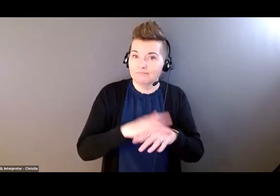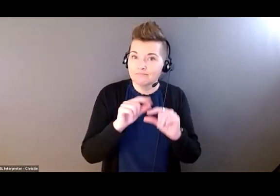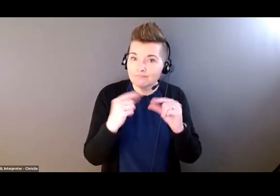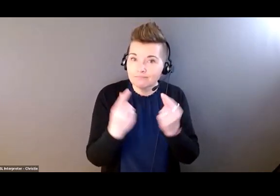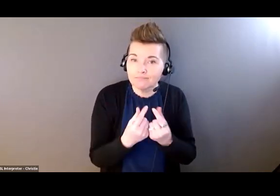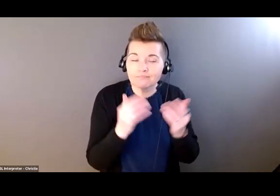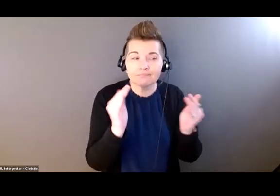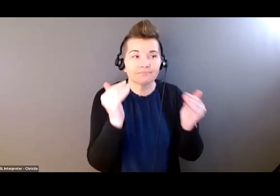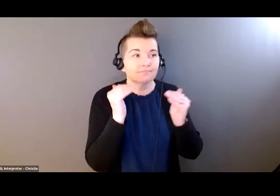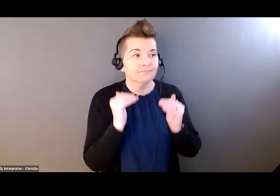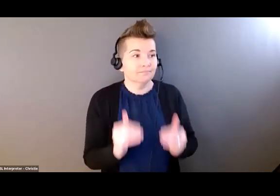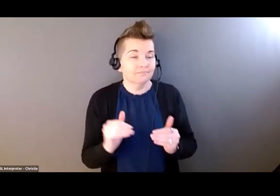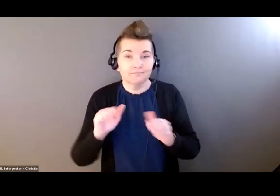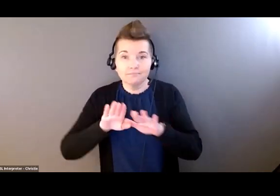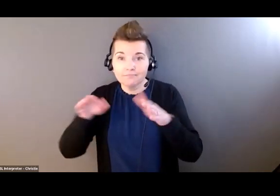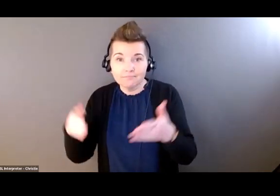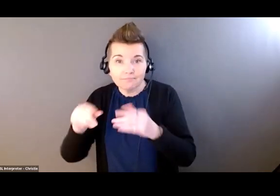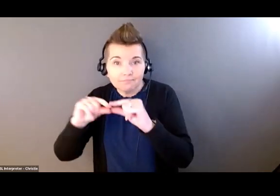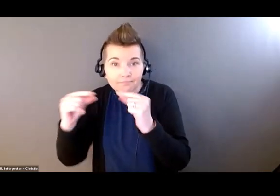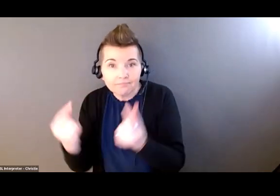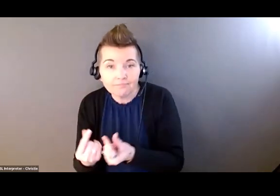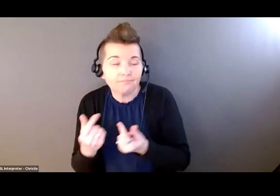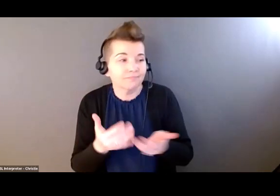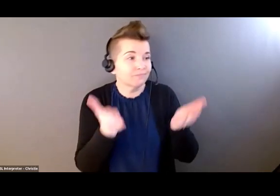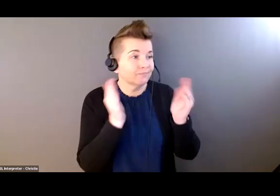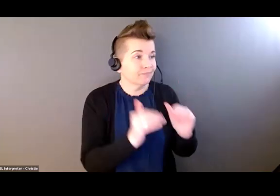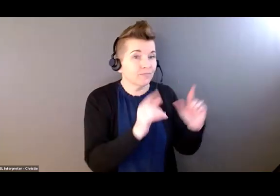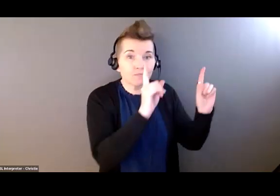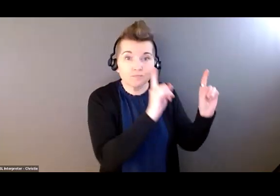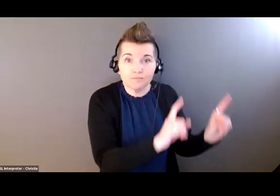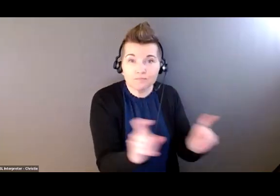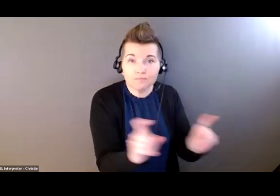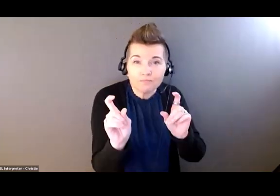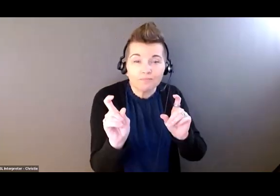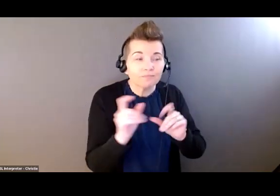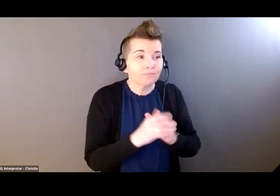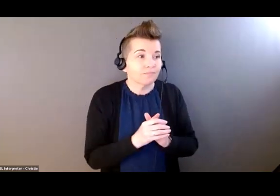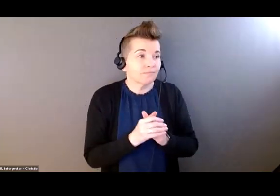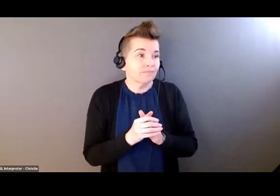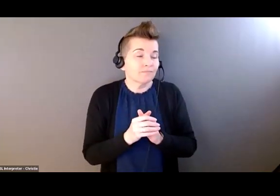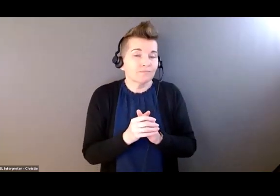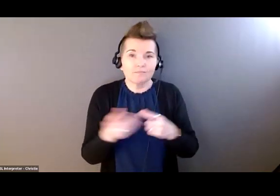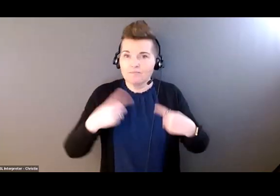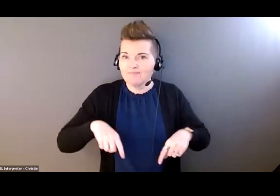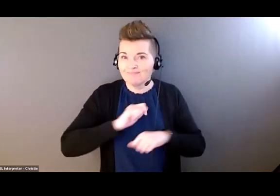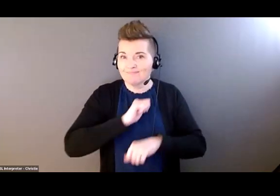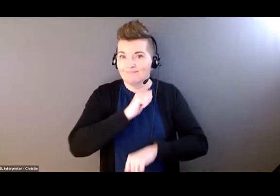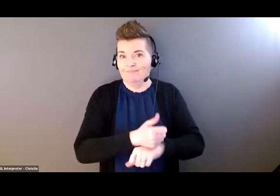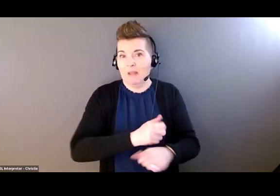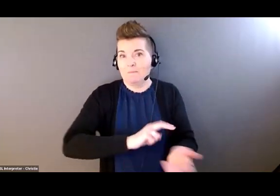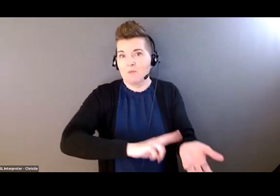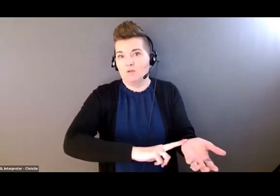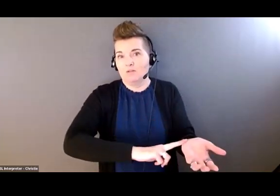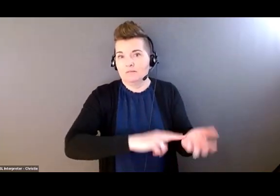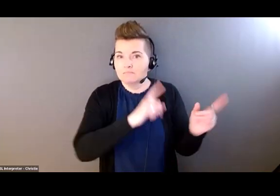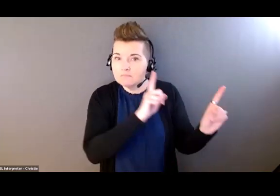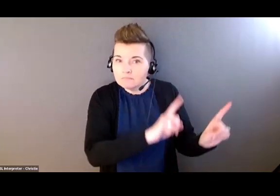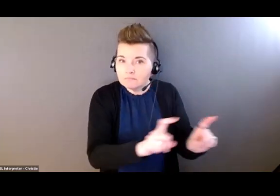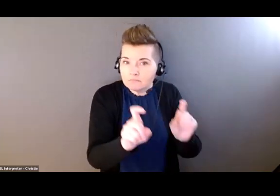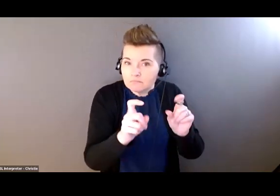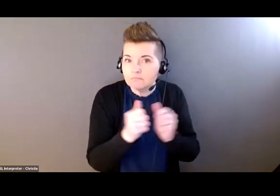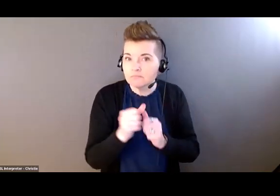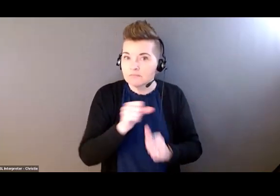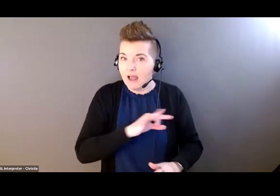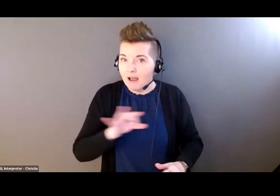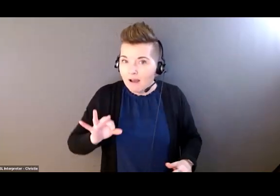Yeah, thank you, Lindy, for highlighting the tangibles, the operationals of it, the process. One of the pieces that comes to